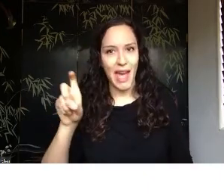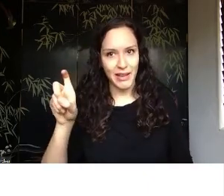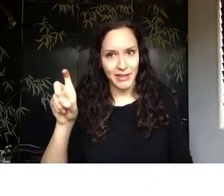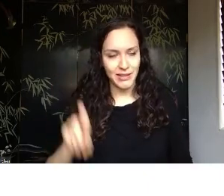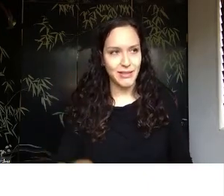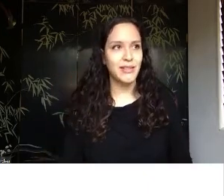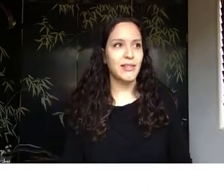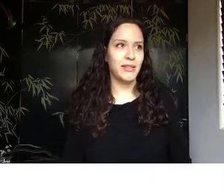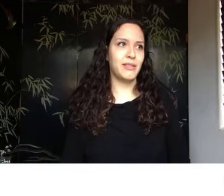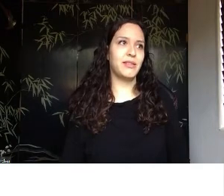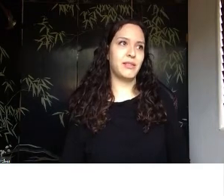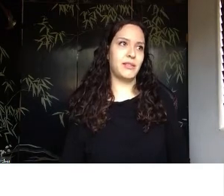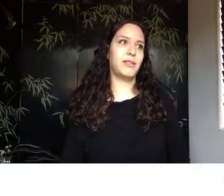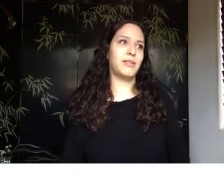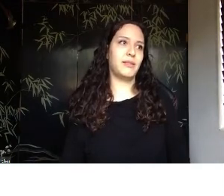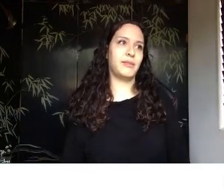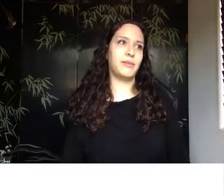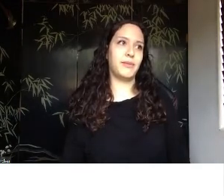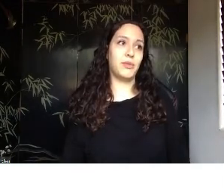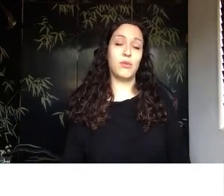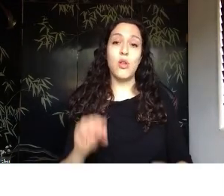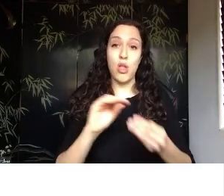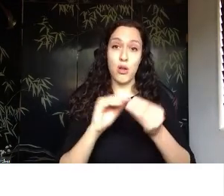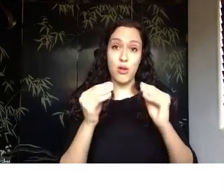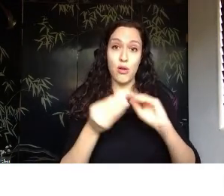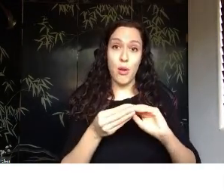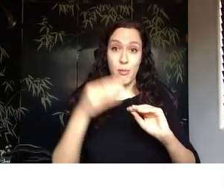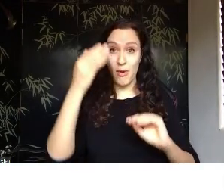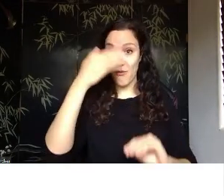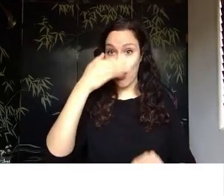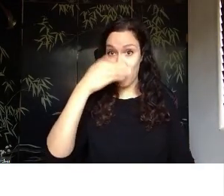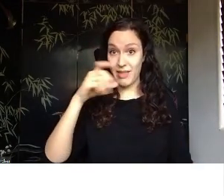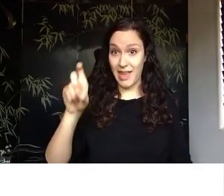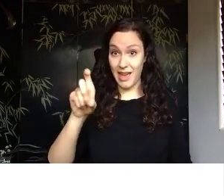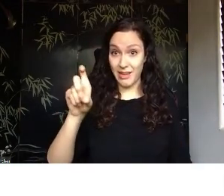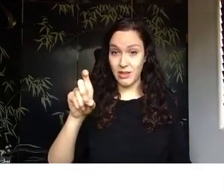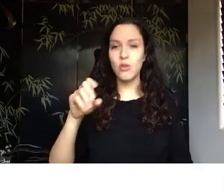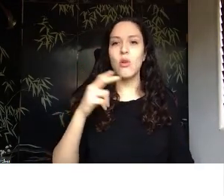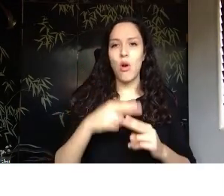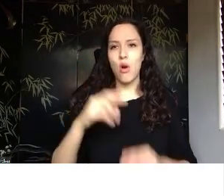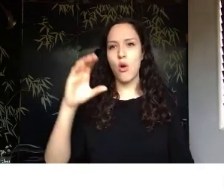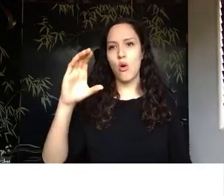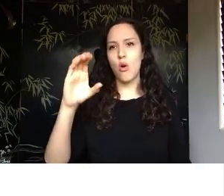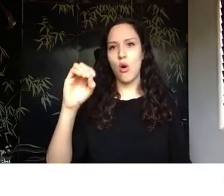Okay, the number that's always in front of an x anyways is called the coefficient.